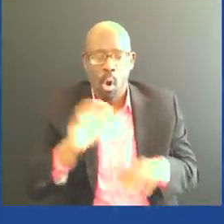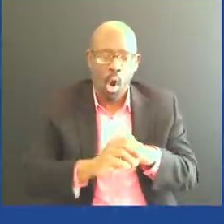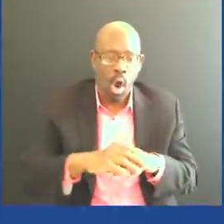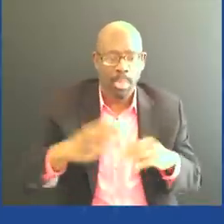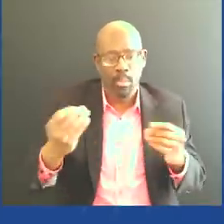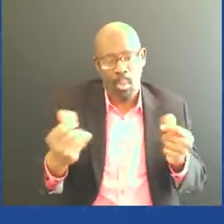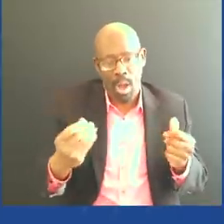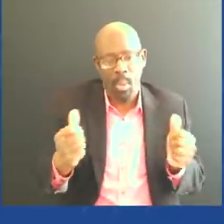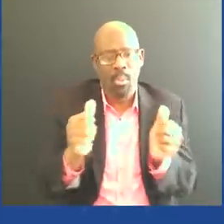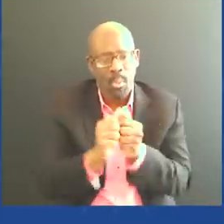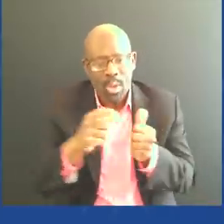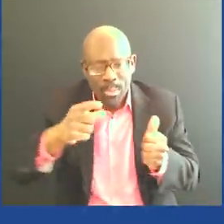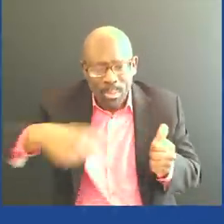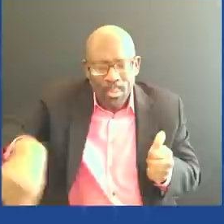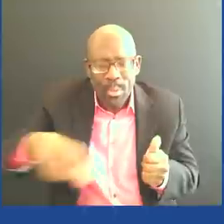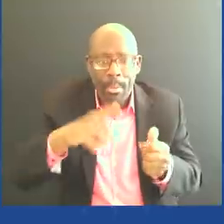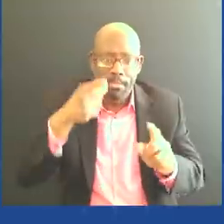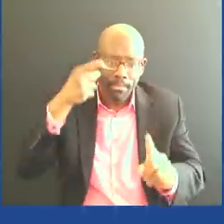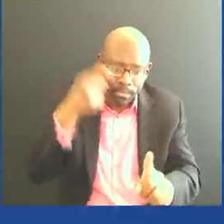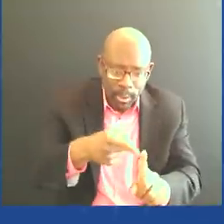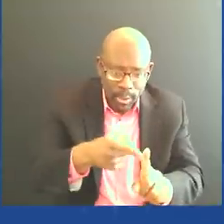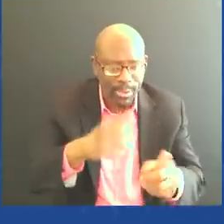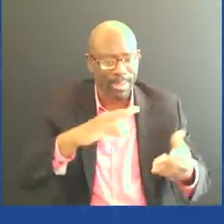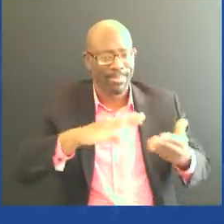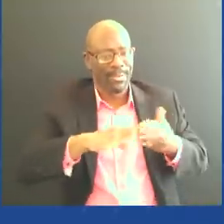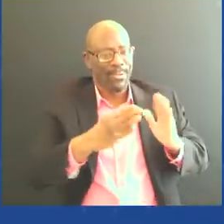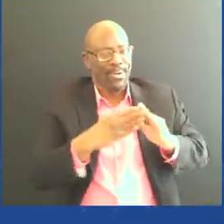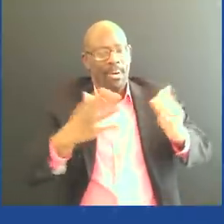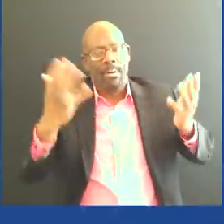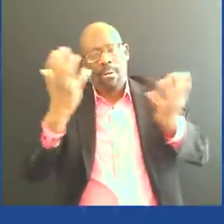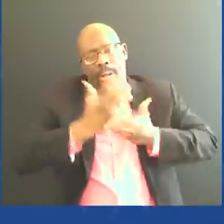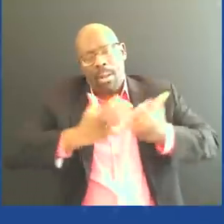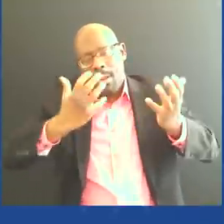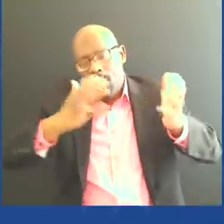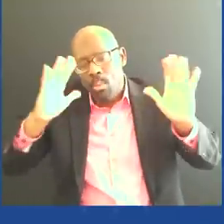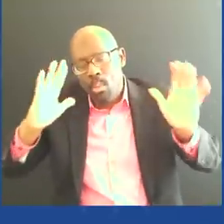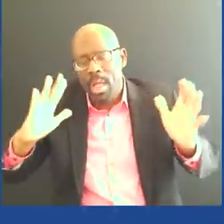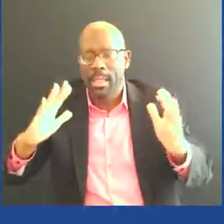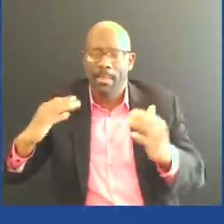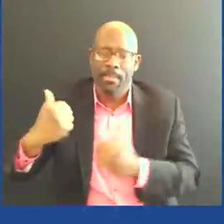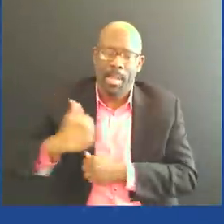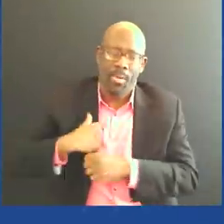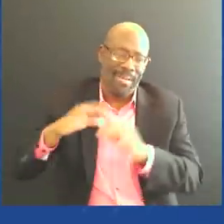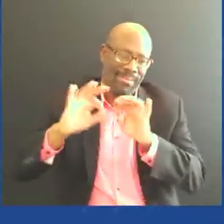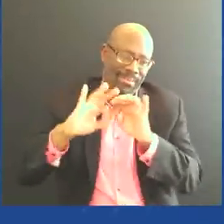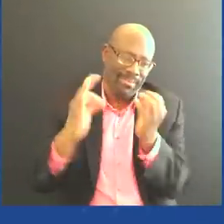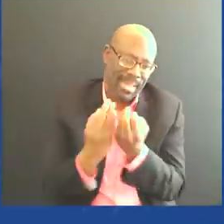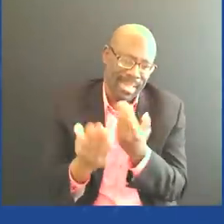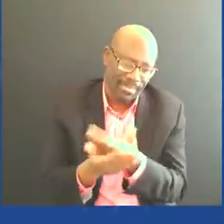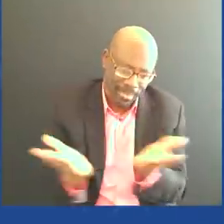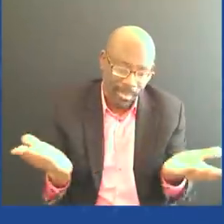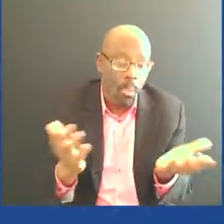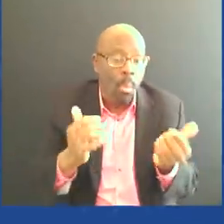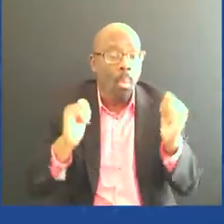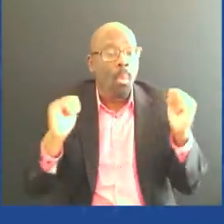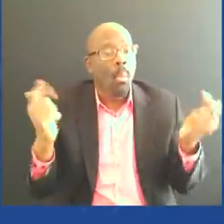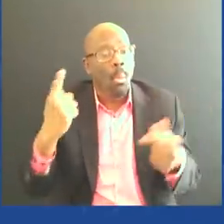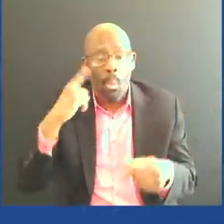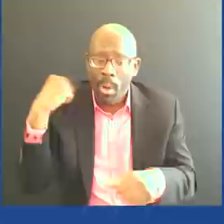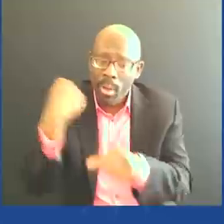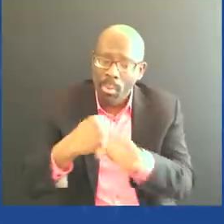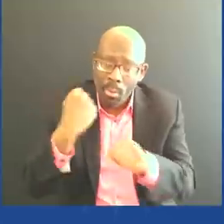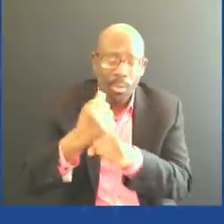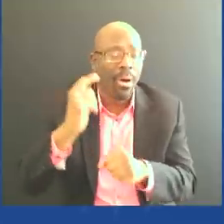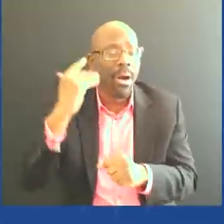a community of incredible military families. And all these years later, your work continues